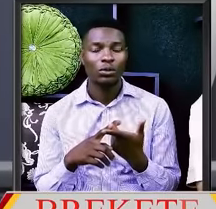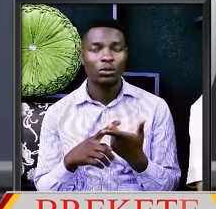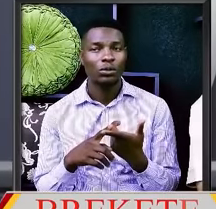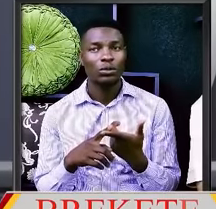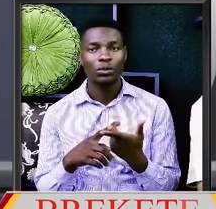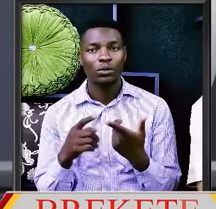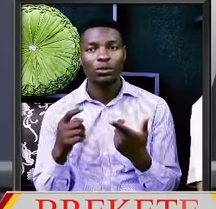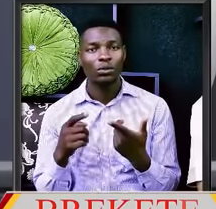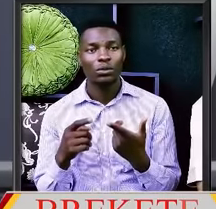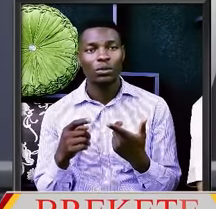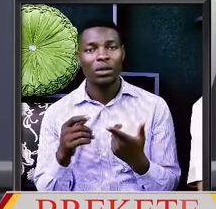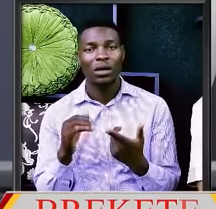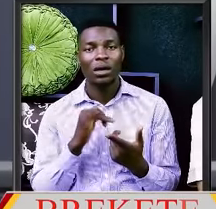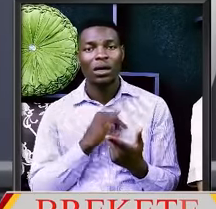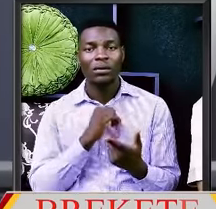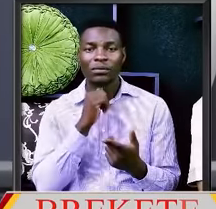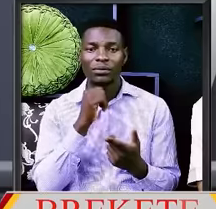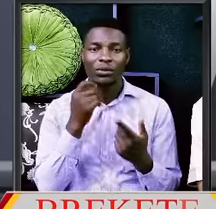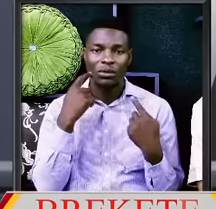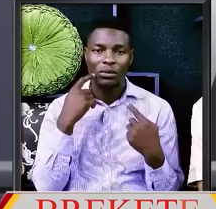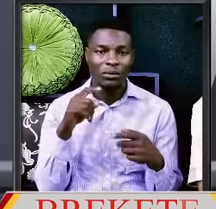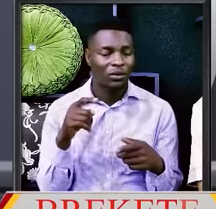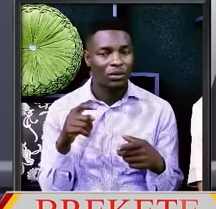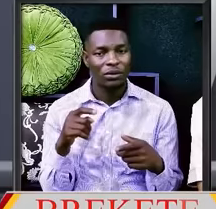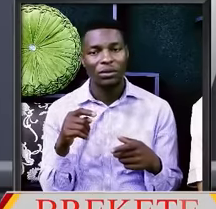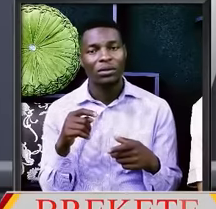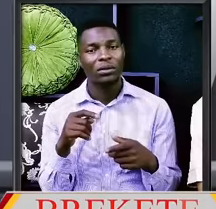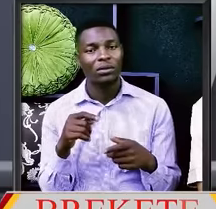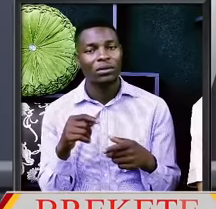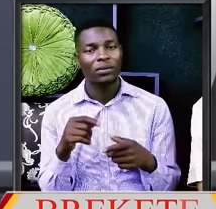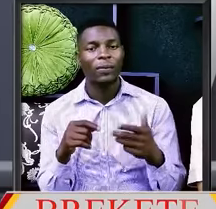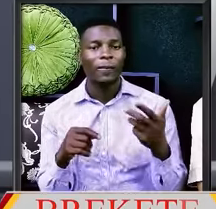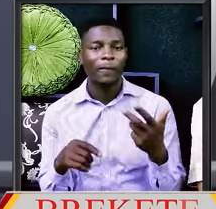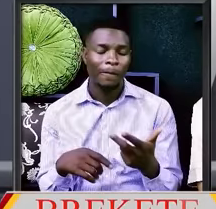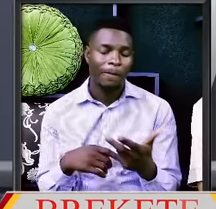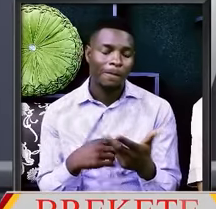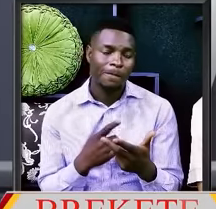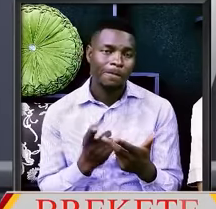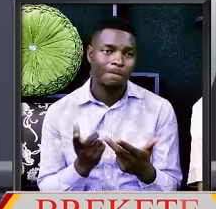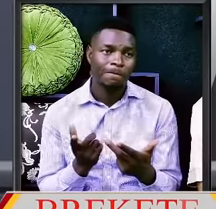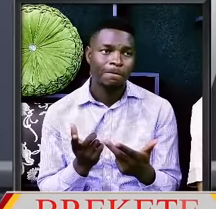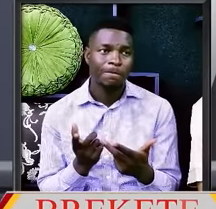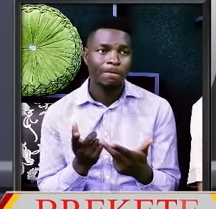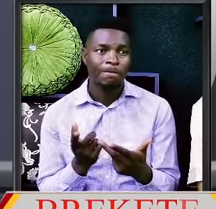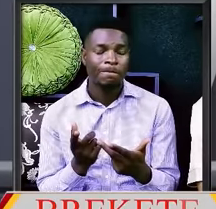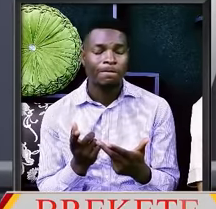social media, yes. And I'm one of the people that always campaign against such. I won't be that silly. Thank you, ma.